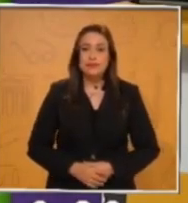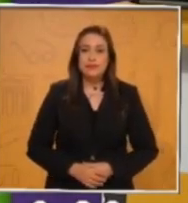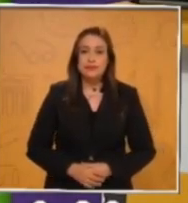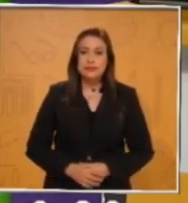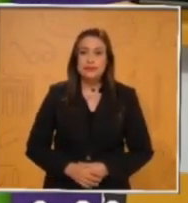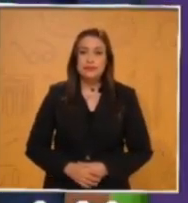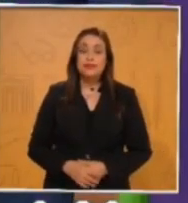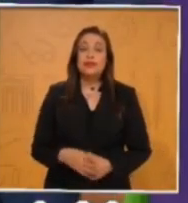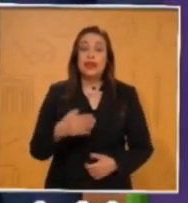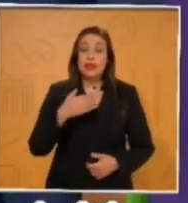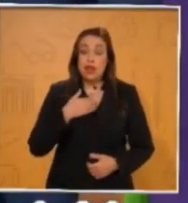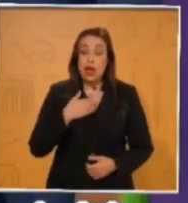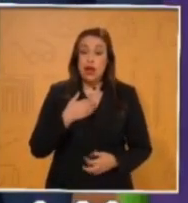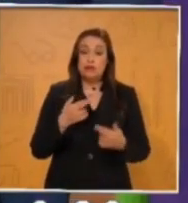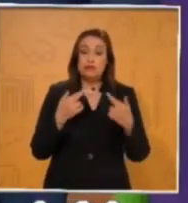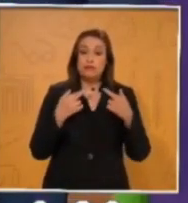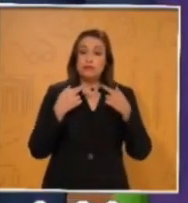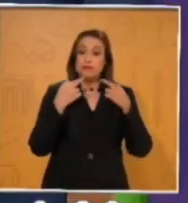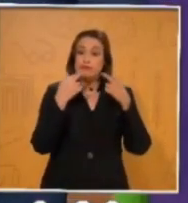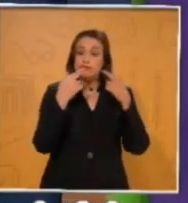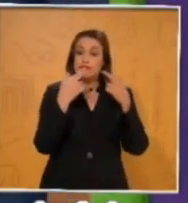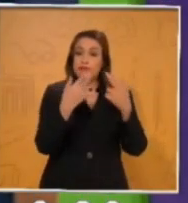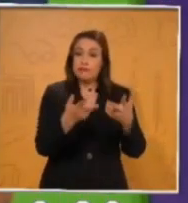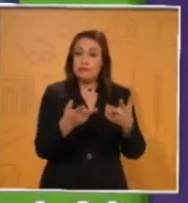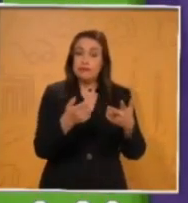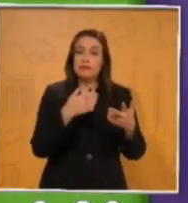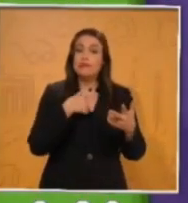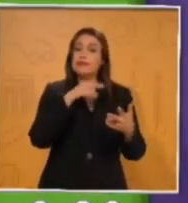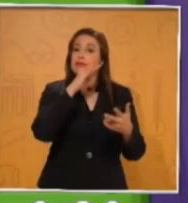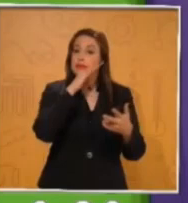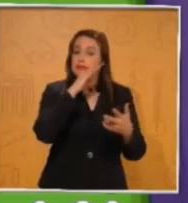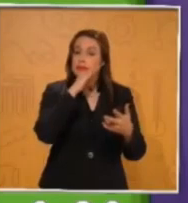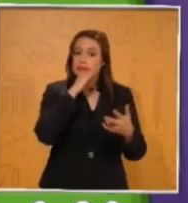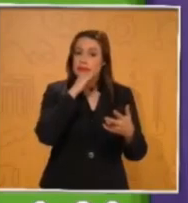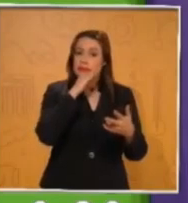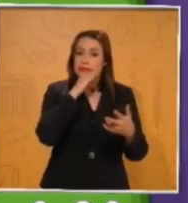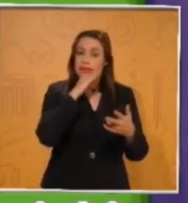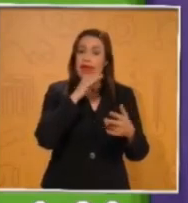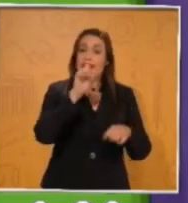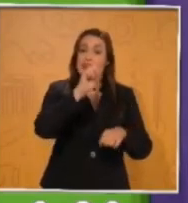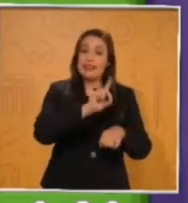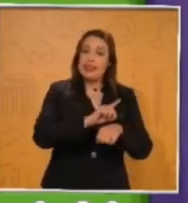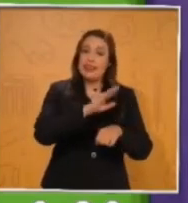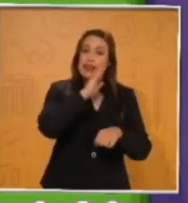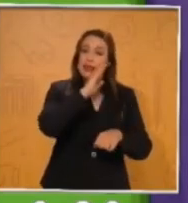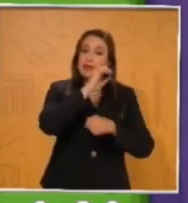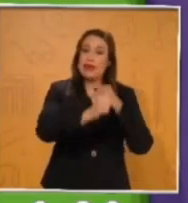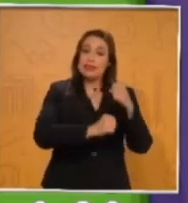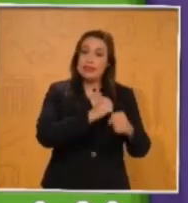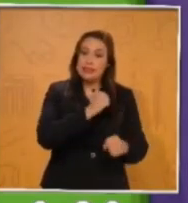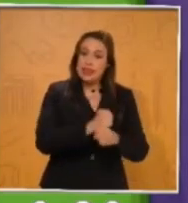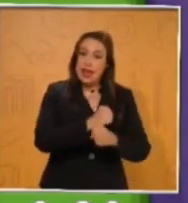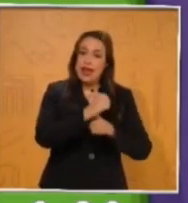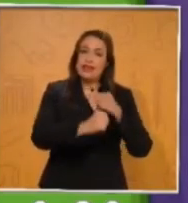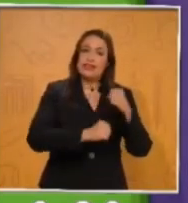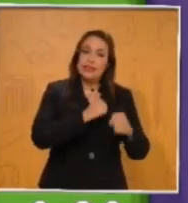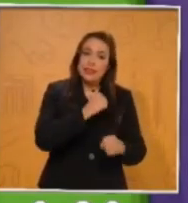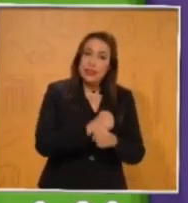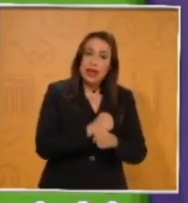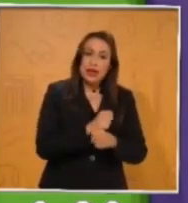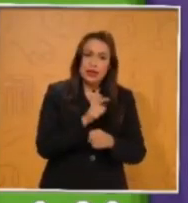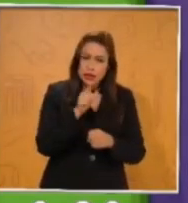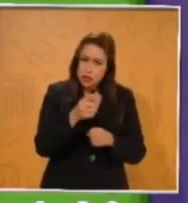I give a present to my mom every Mother's Day. Do you have the habit? Do you